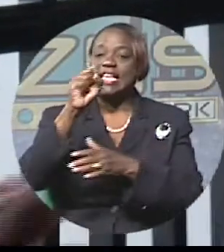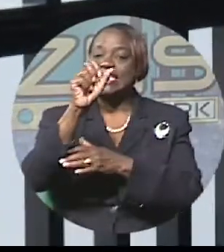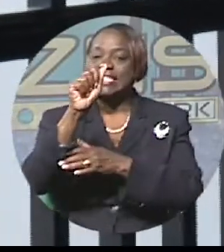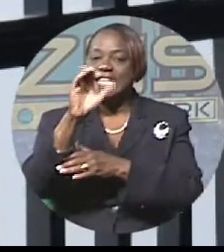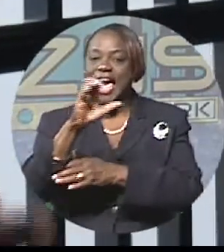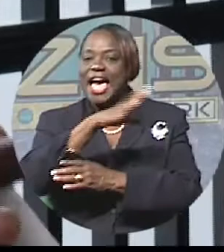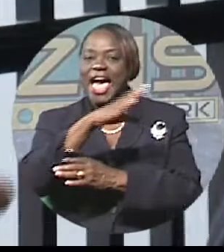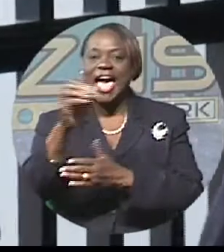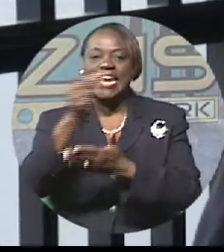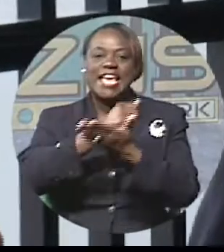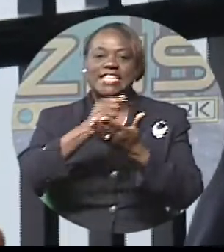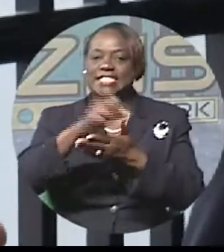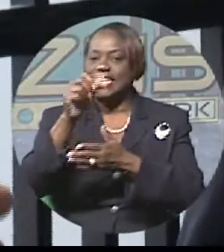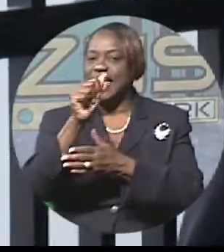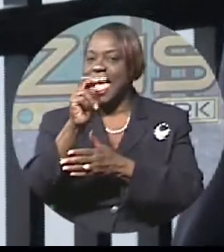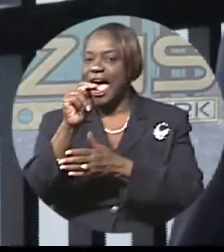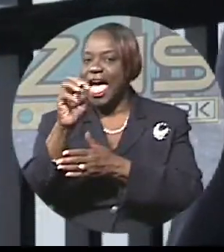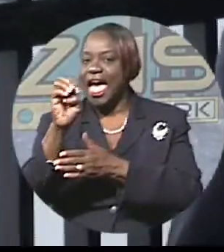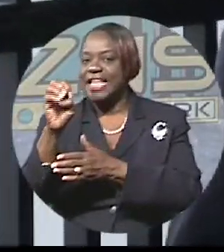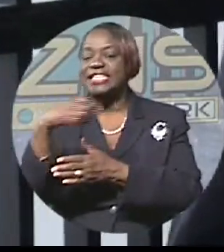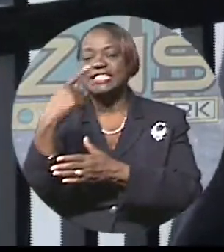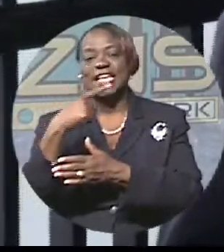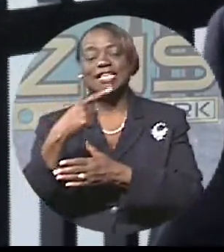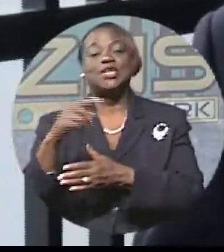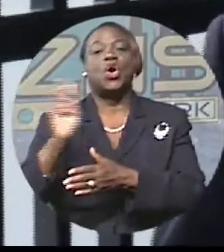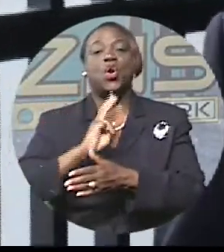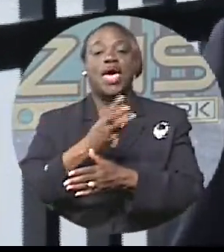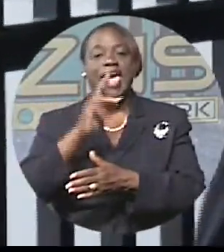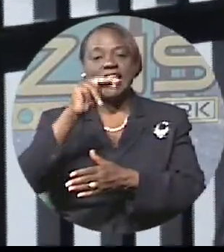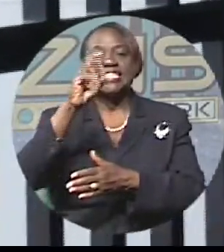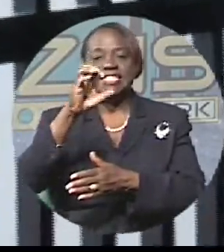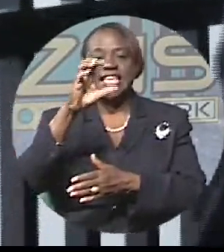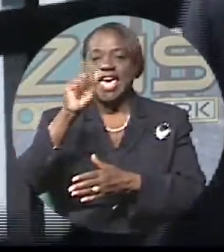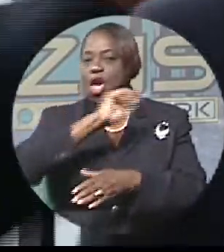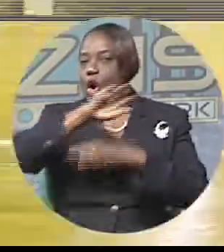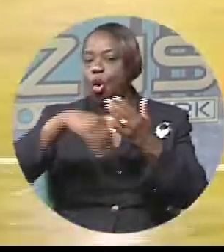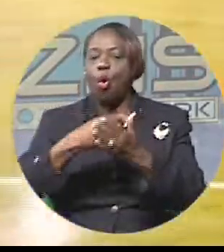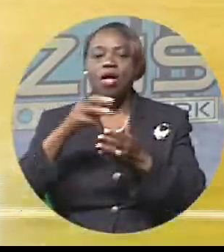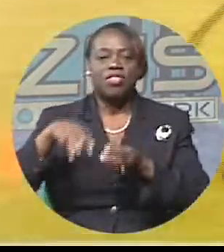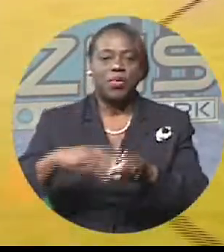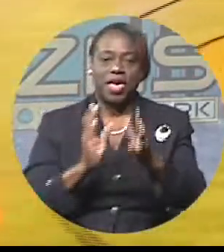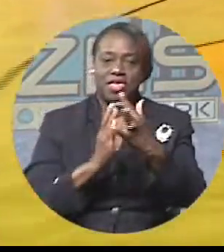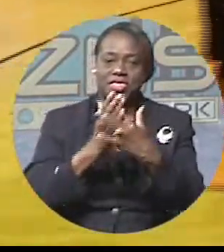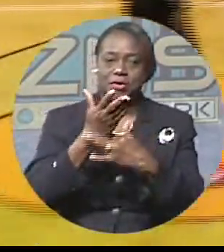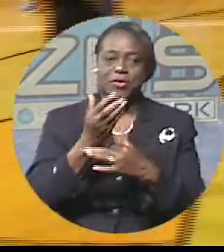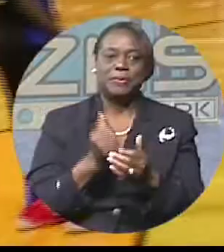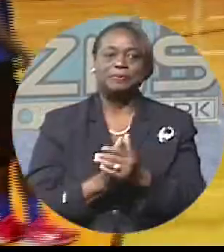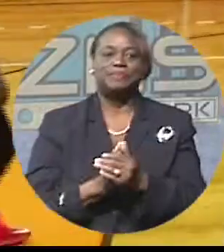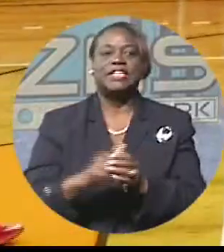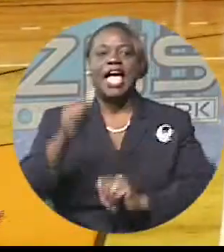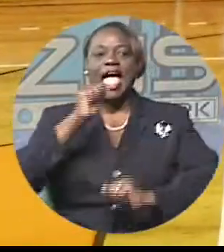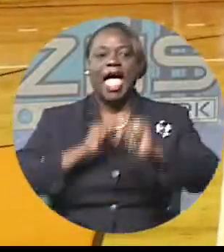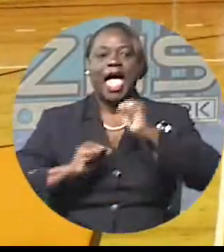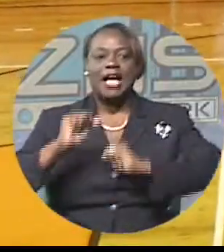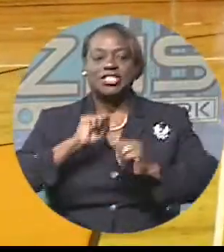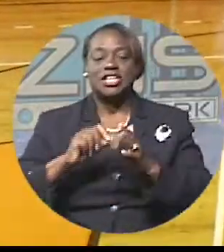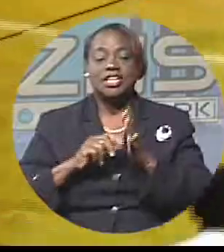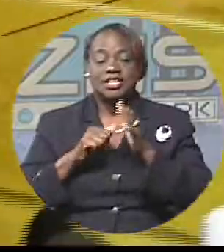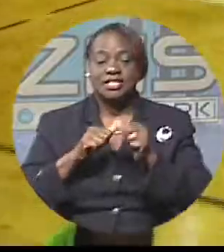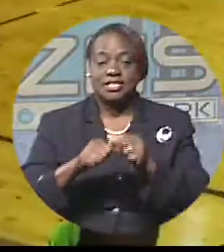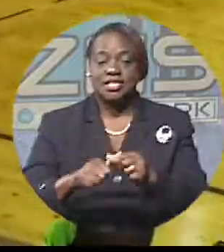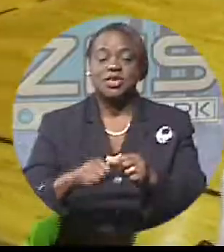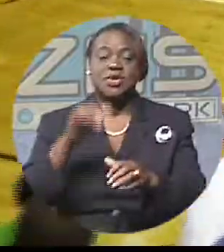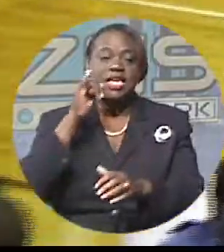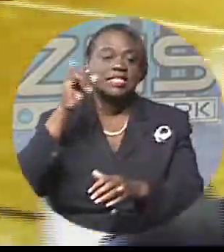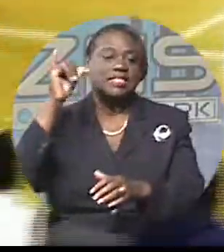talk. We're going to come out and we're going to do our thing with Crusader Nation, NCA, all the way through. Action continuing yesterday, the